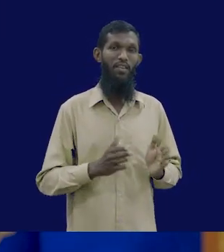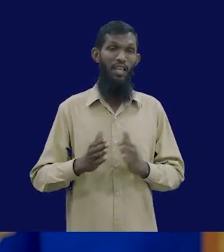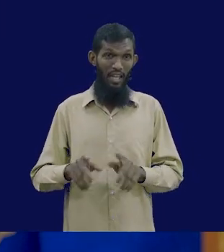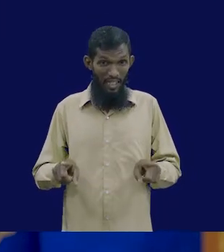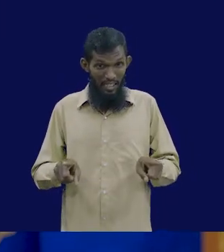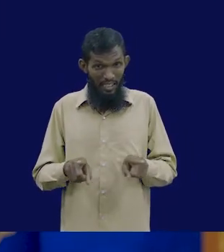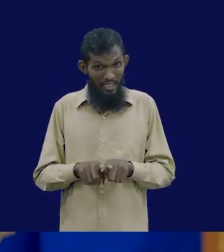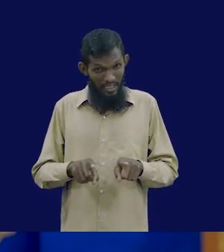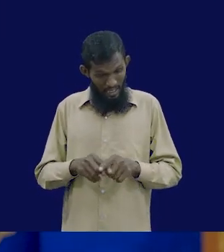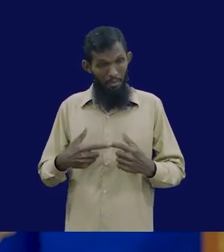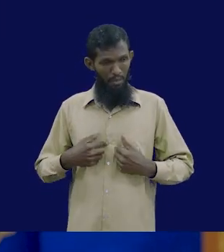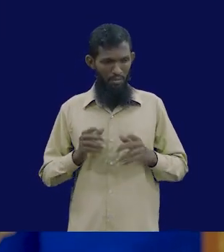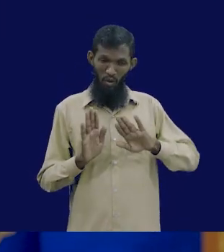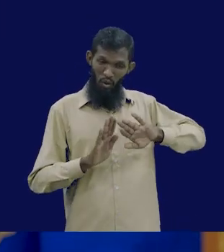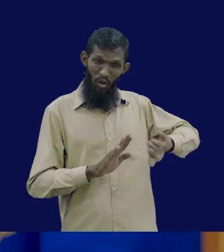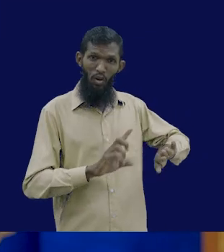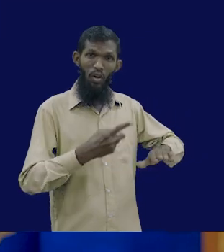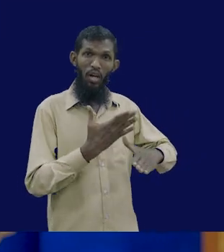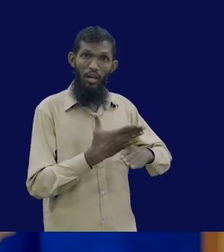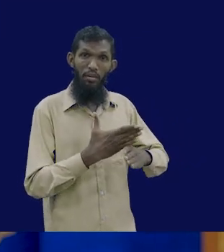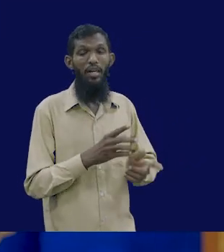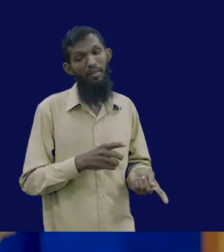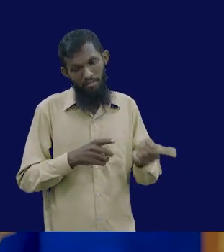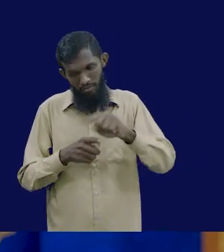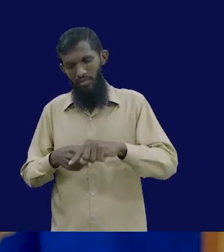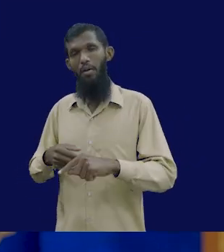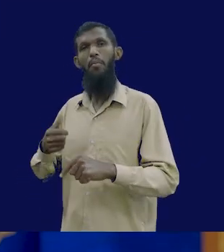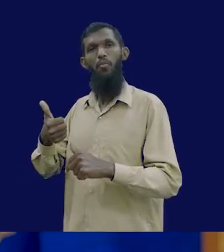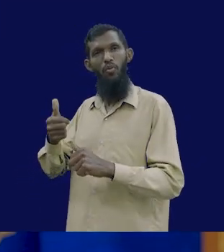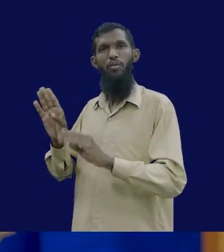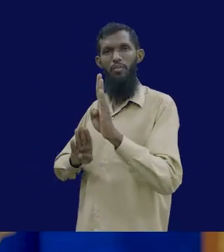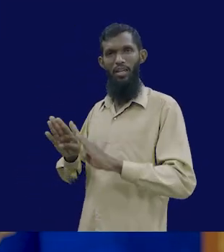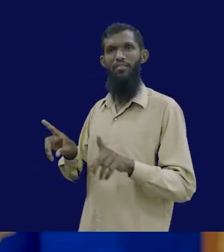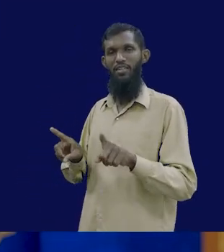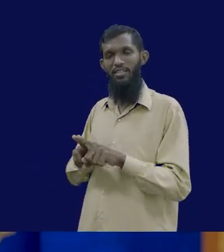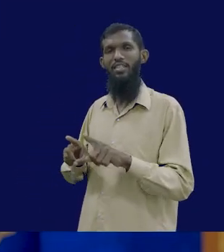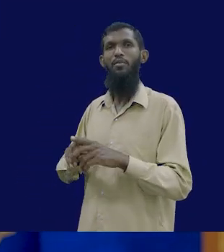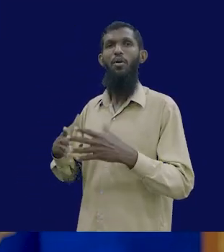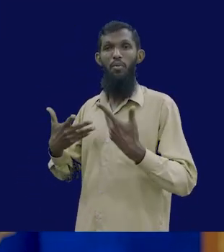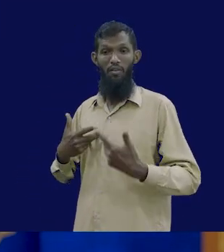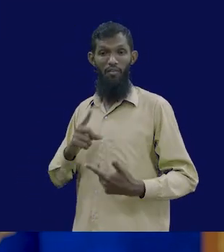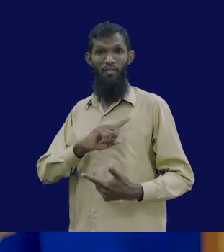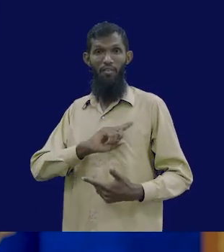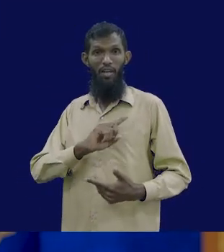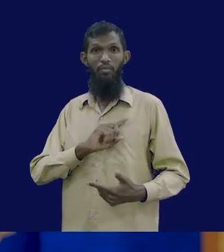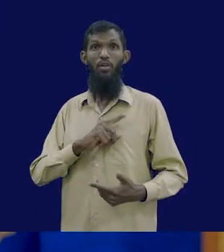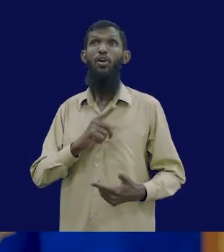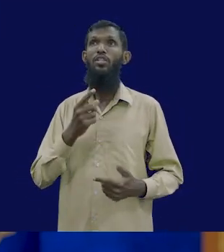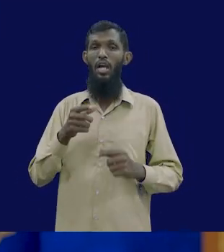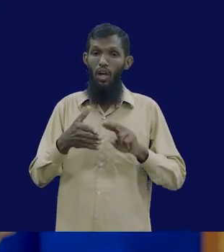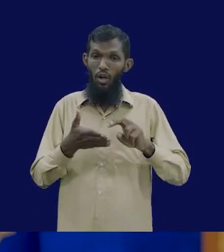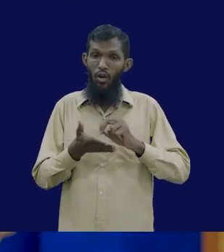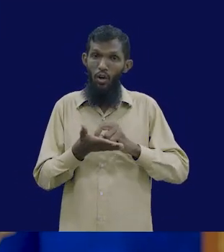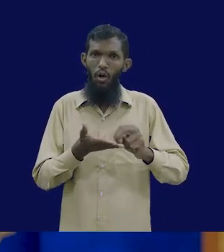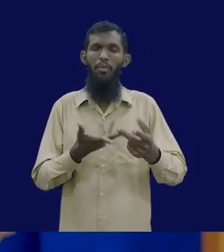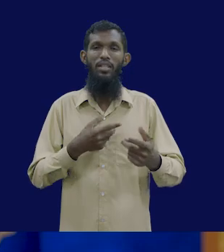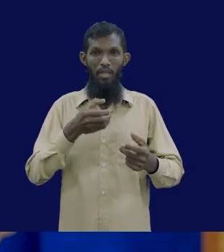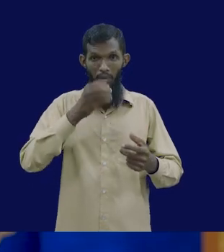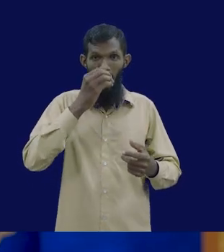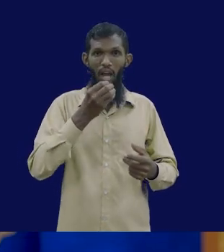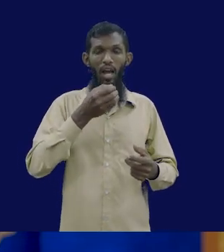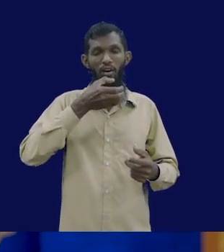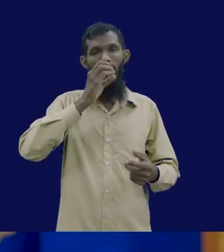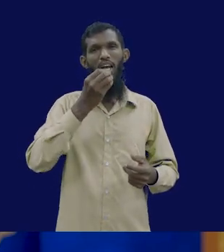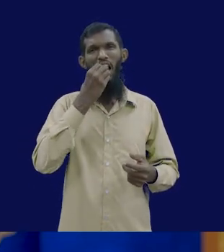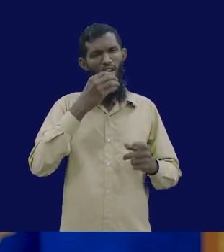He should likewise busy himself with devotional acts of worship, as he has kept himself away from what is normally